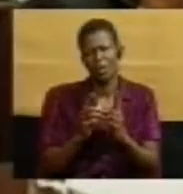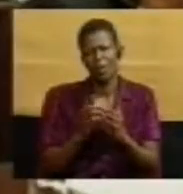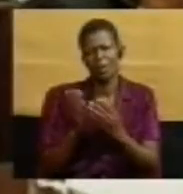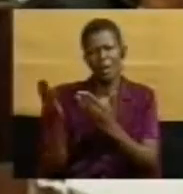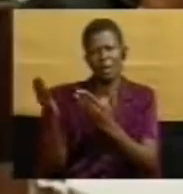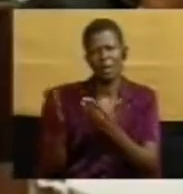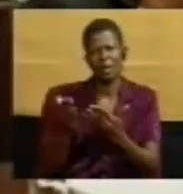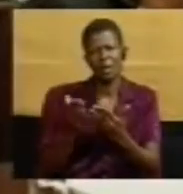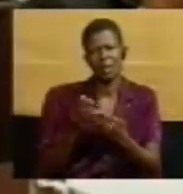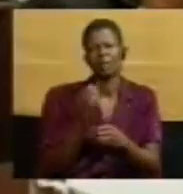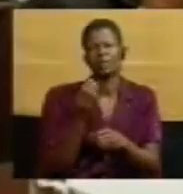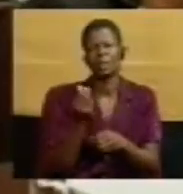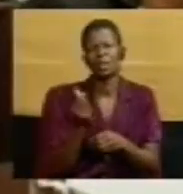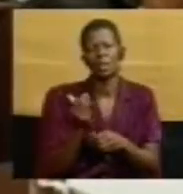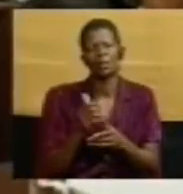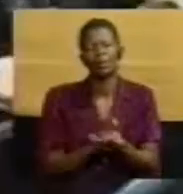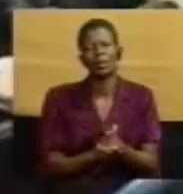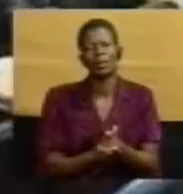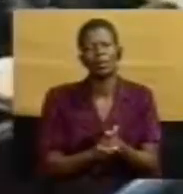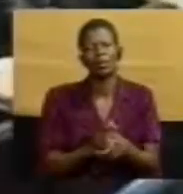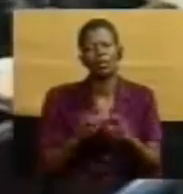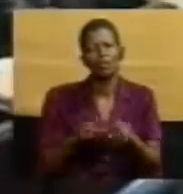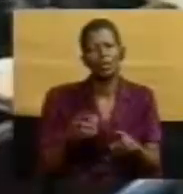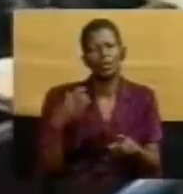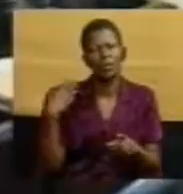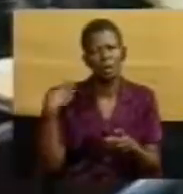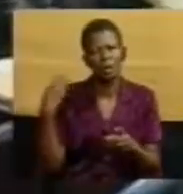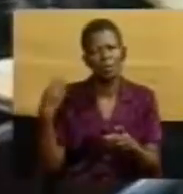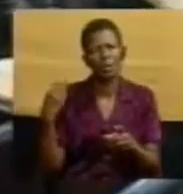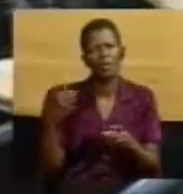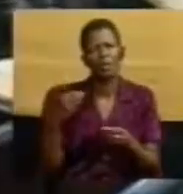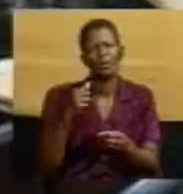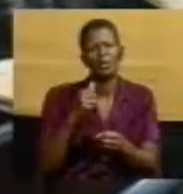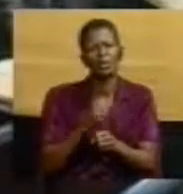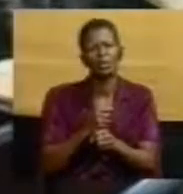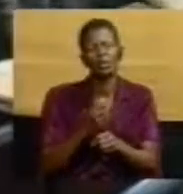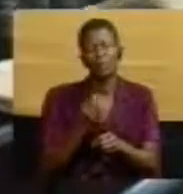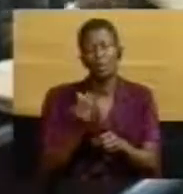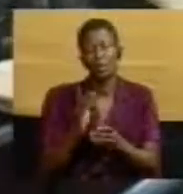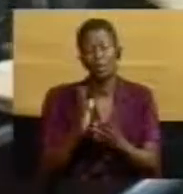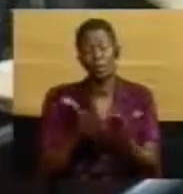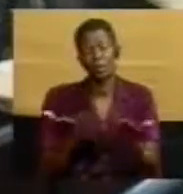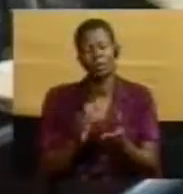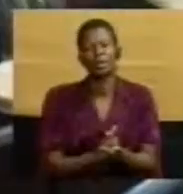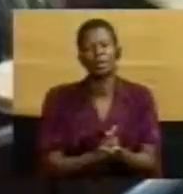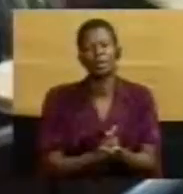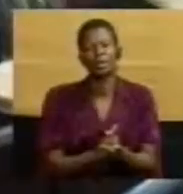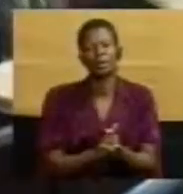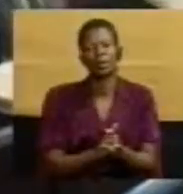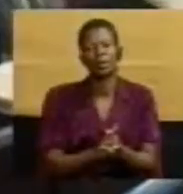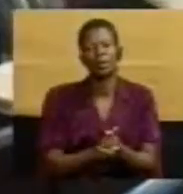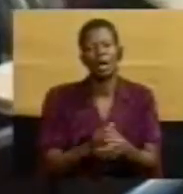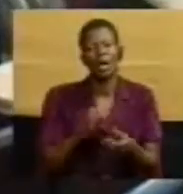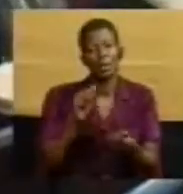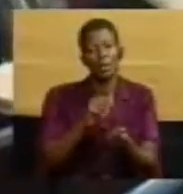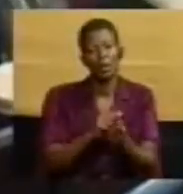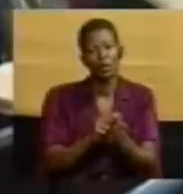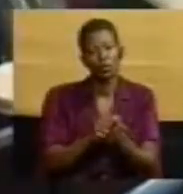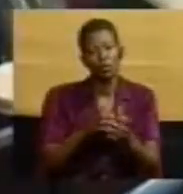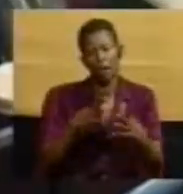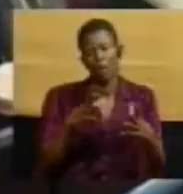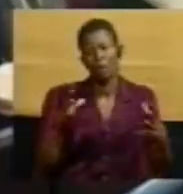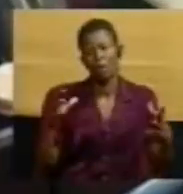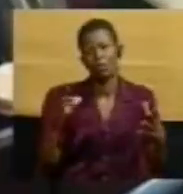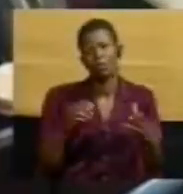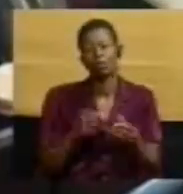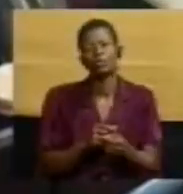in revenues and what government spends. And at the moment, that gap has been addressing that gap has been a big challenge, and it's one